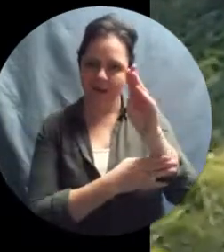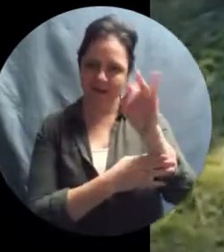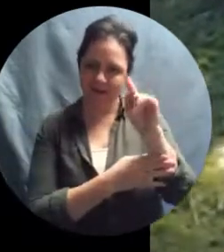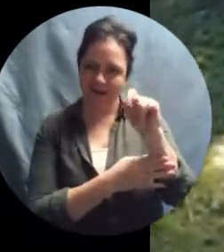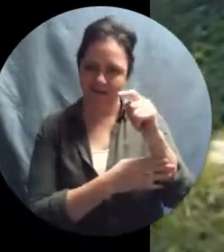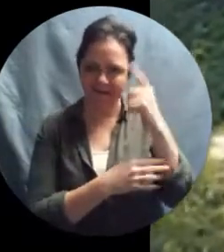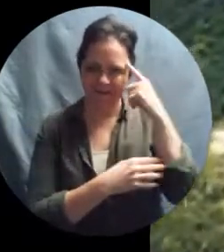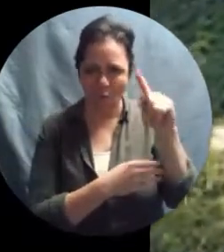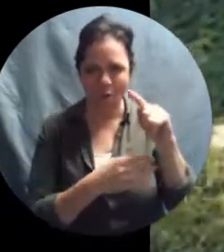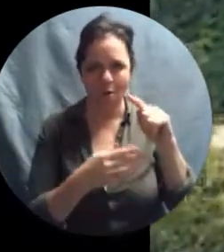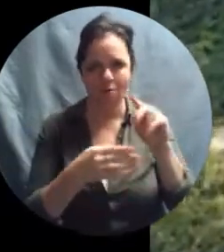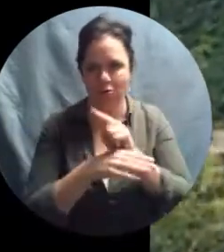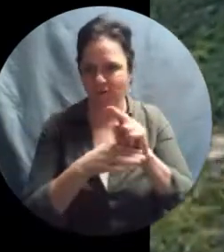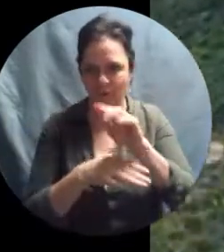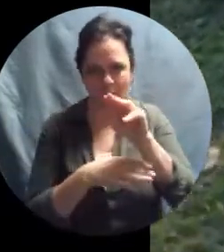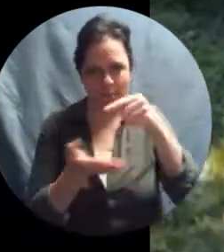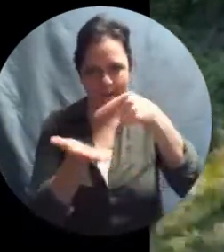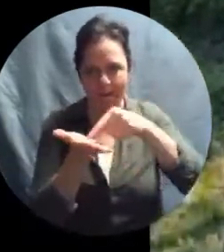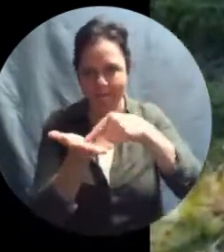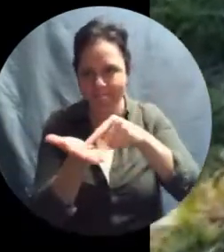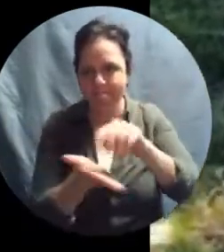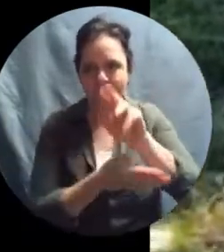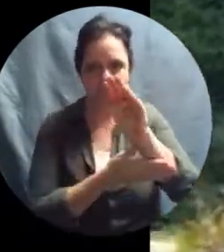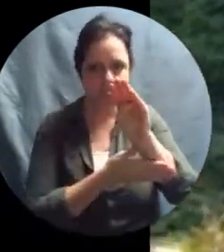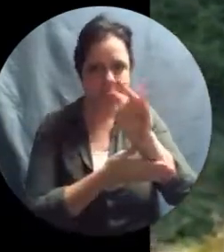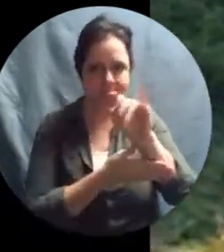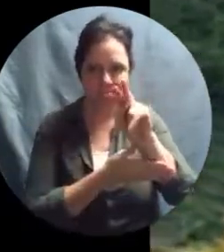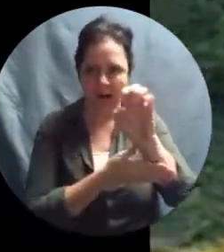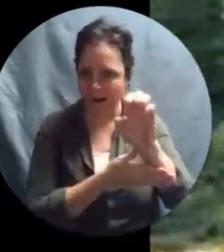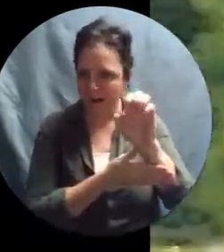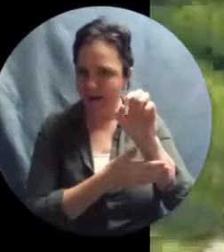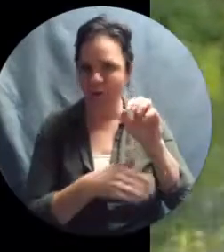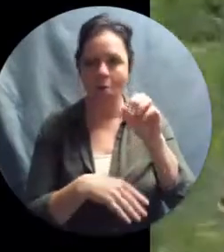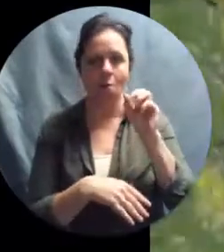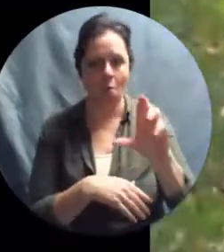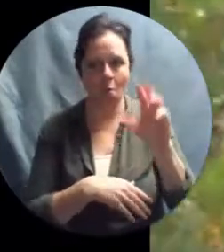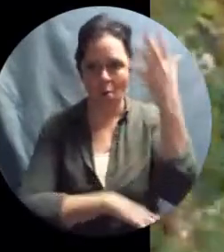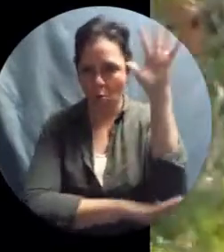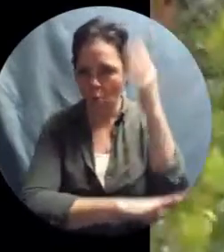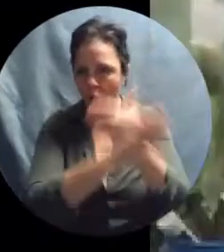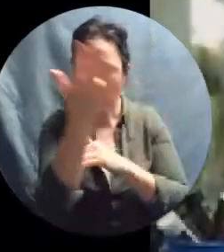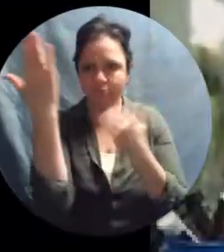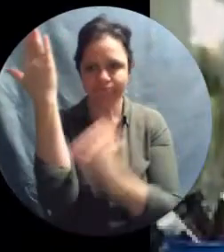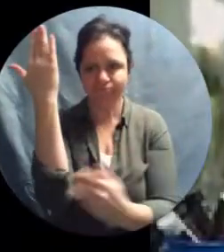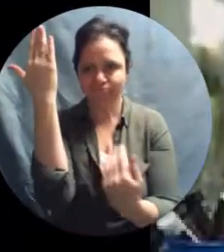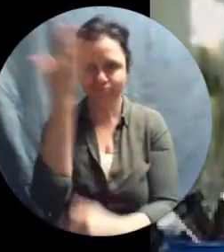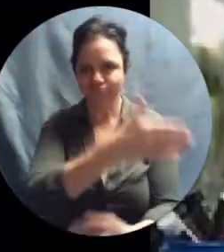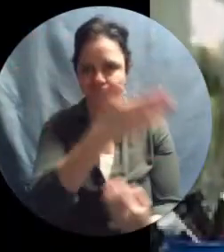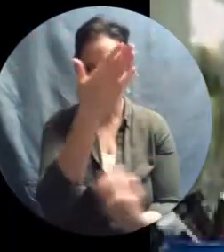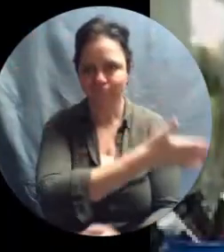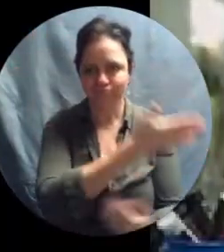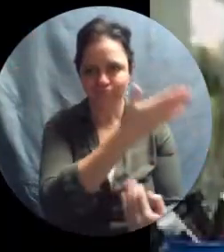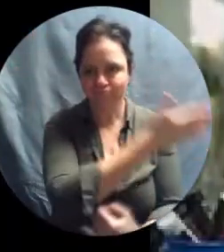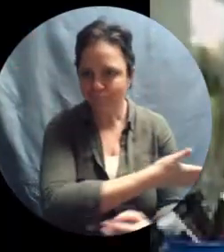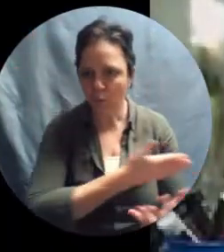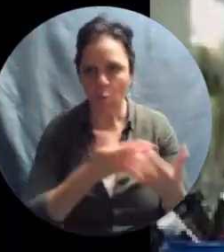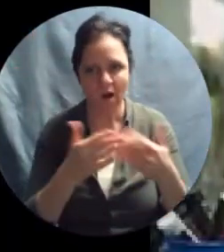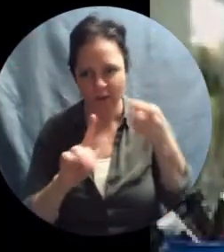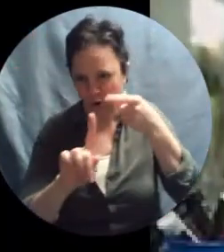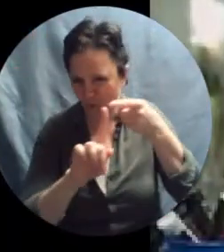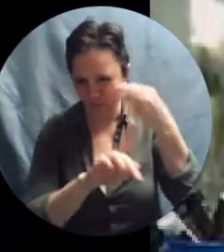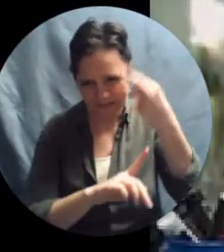becomes a mine or whether it becomes, a place where we just get lumber for all the things that we need. So that covers pretty much habitat